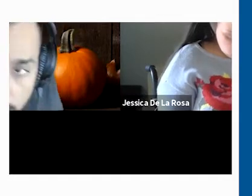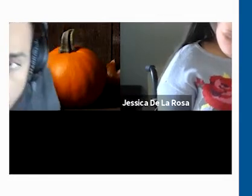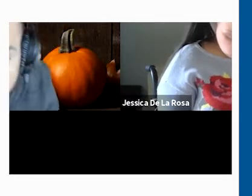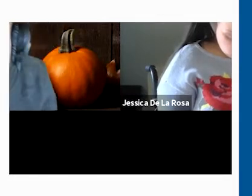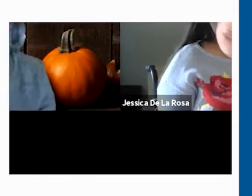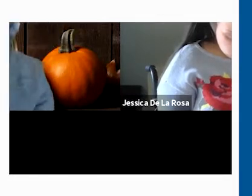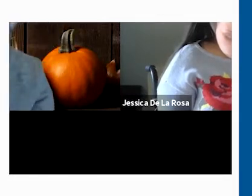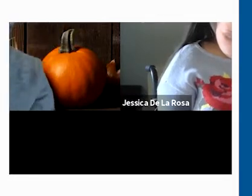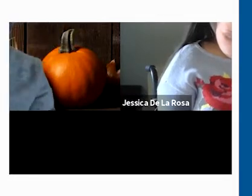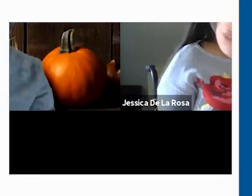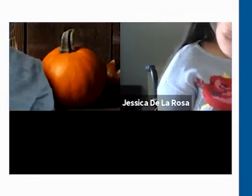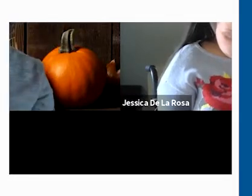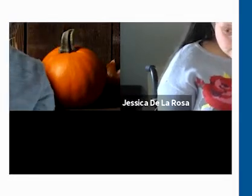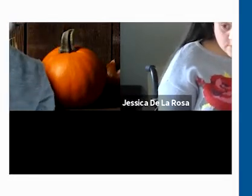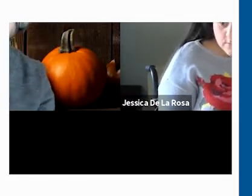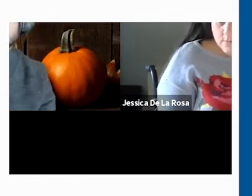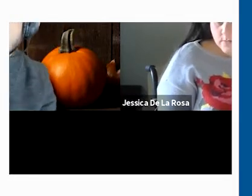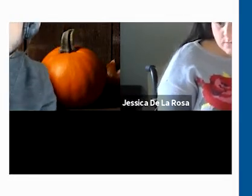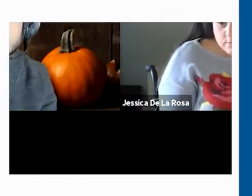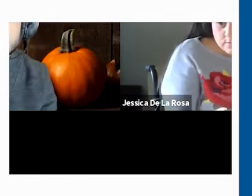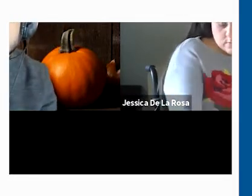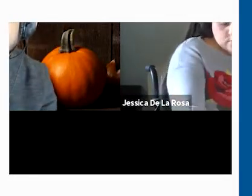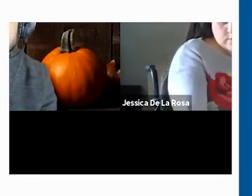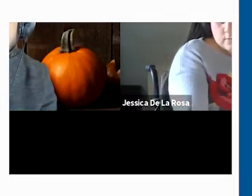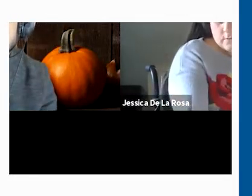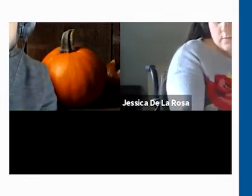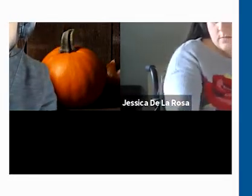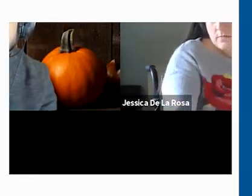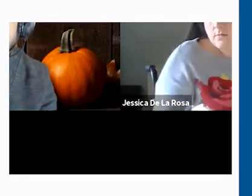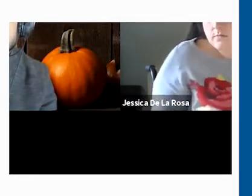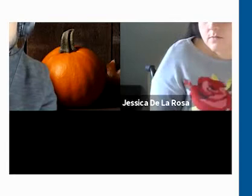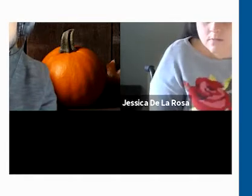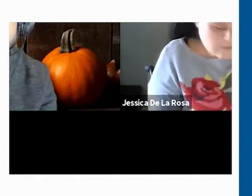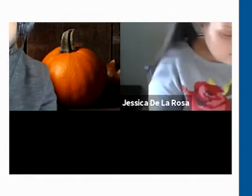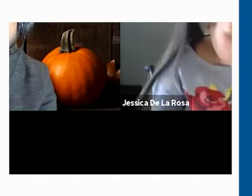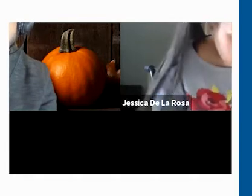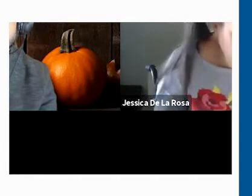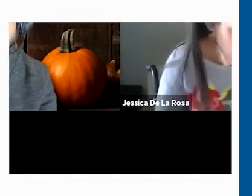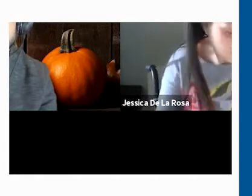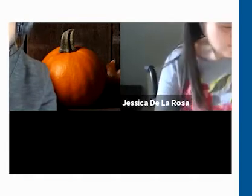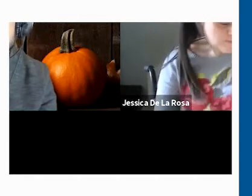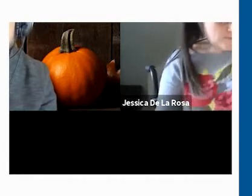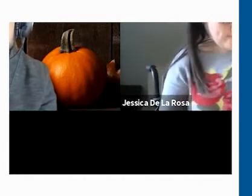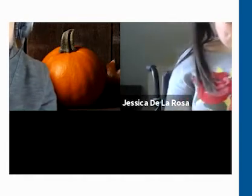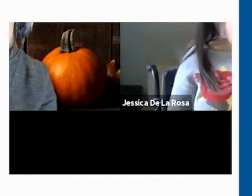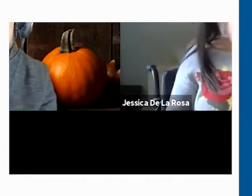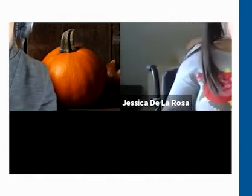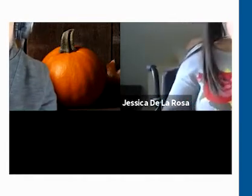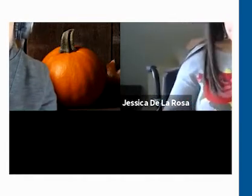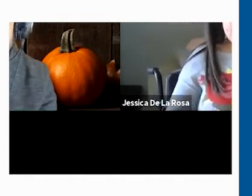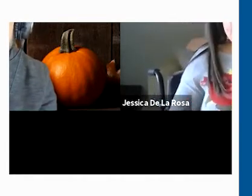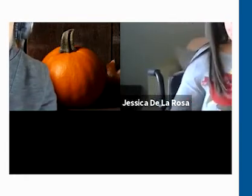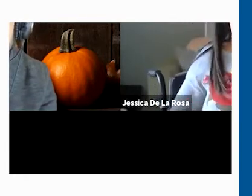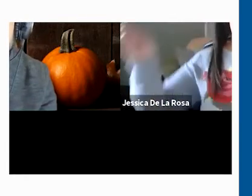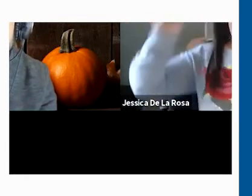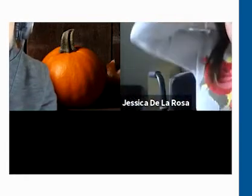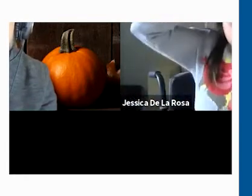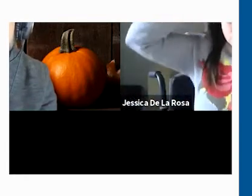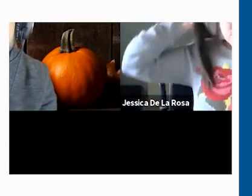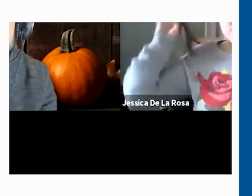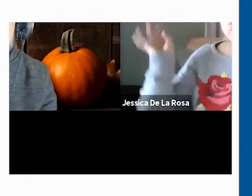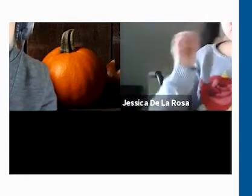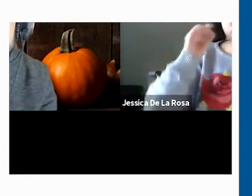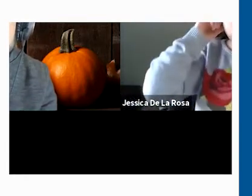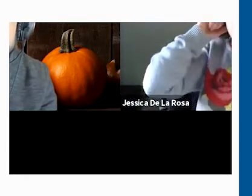option or through Braille. In addition to that, we have trainings that our office does throughout the year with other city